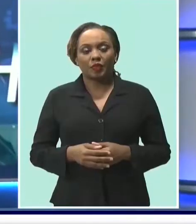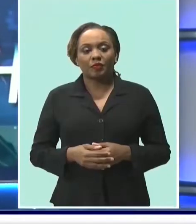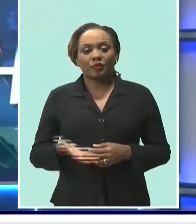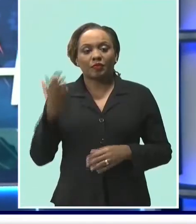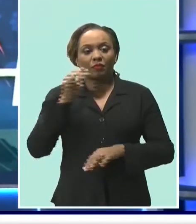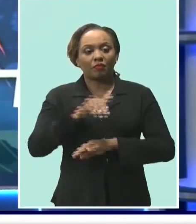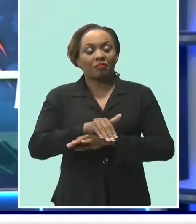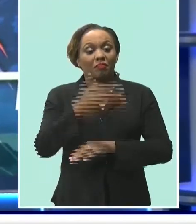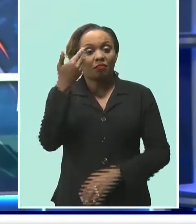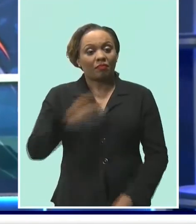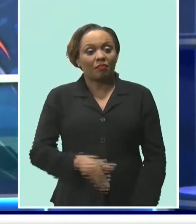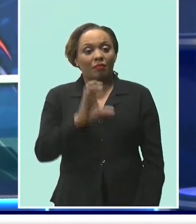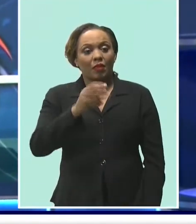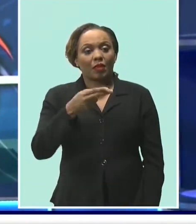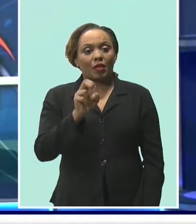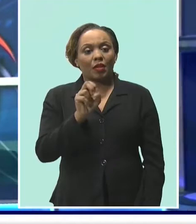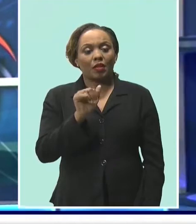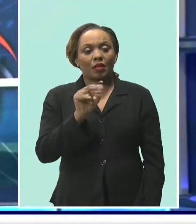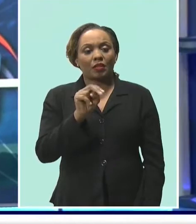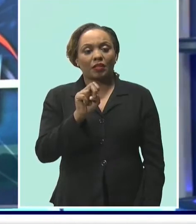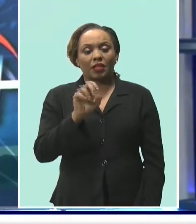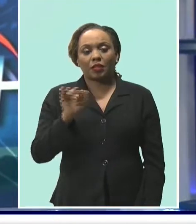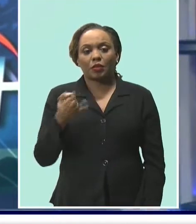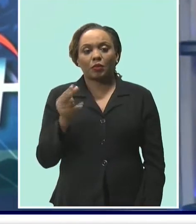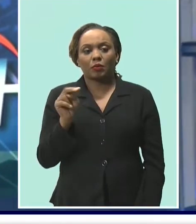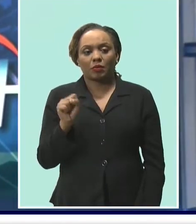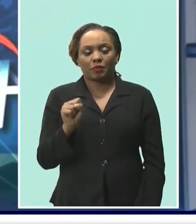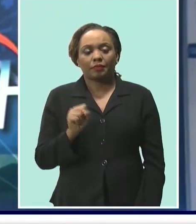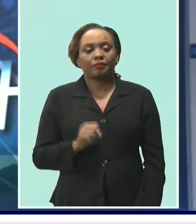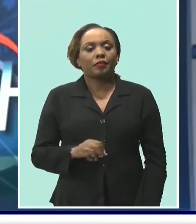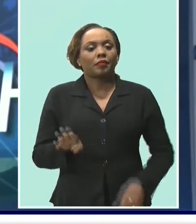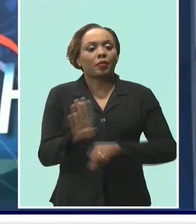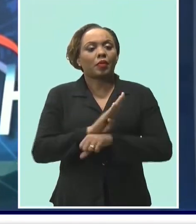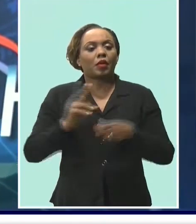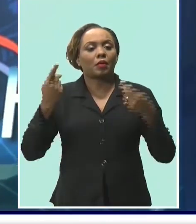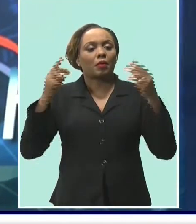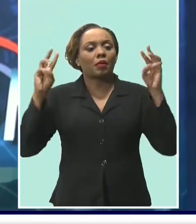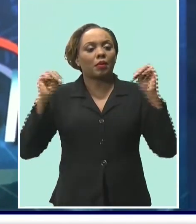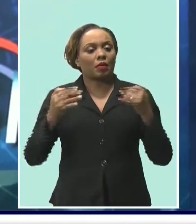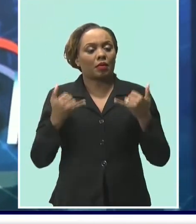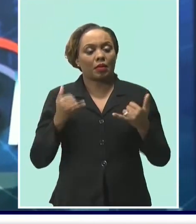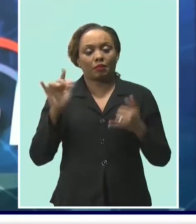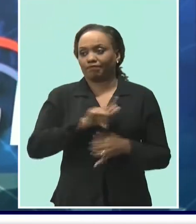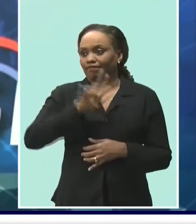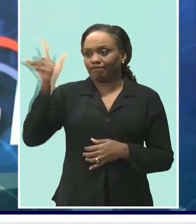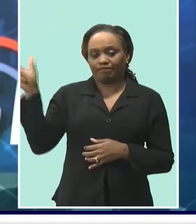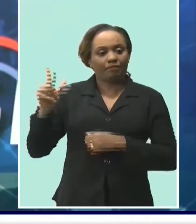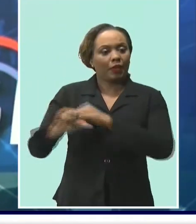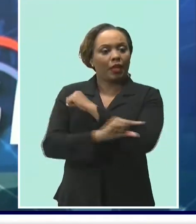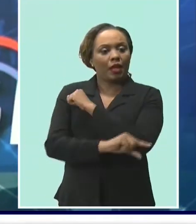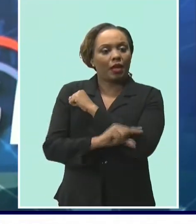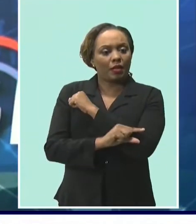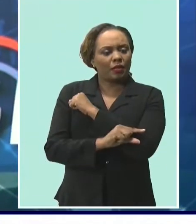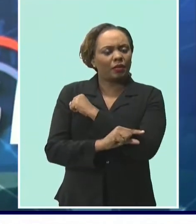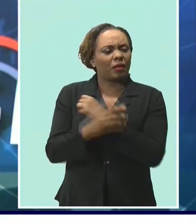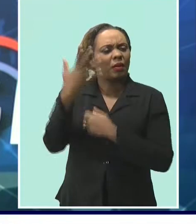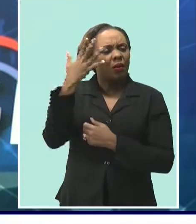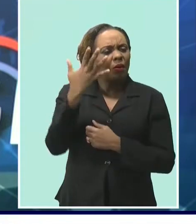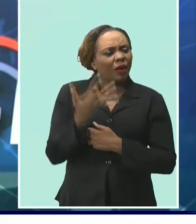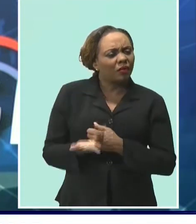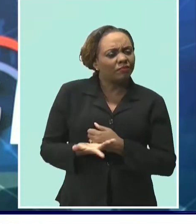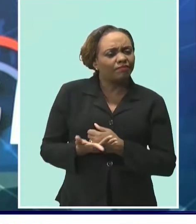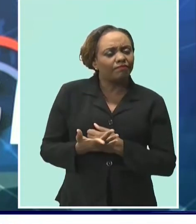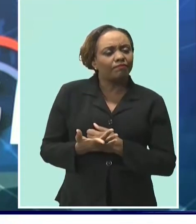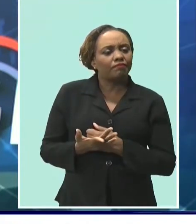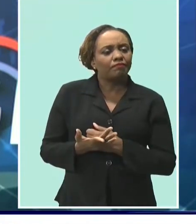I'm Shane Jones, leading the news at 7. Barbados Prime Minister Mia Amor-Motley is currently in Guyana, leading a delegation of regional